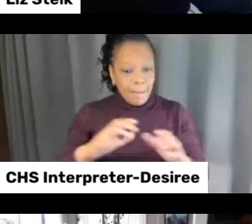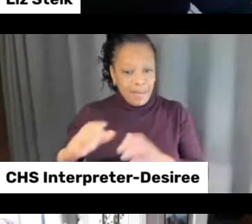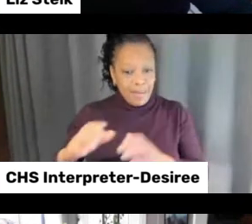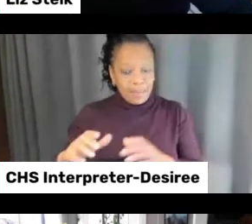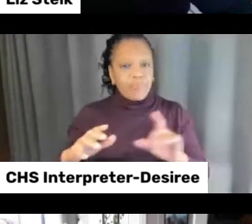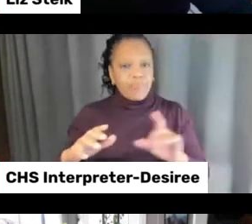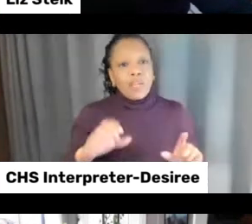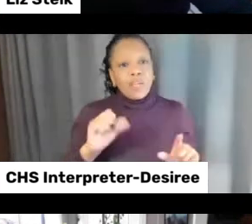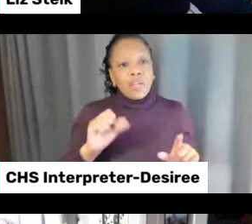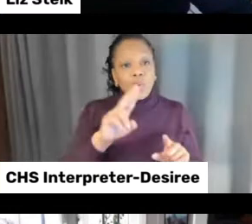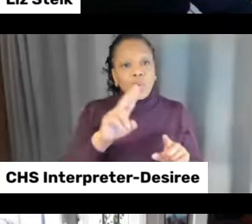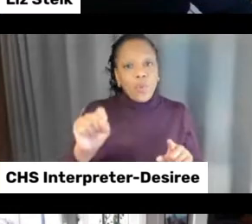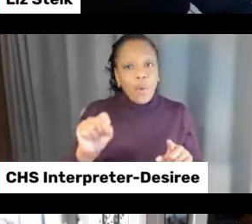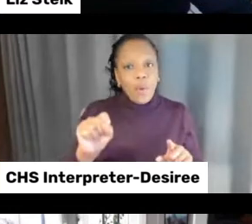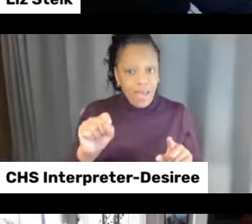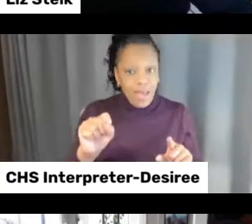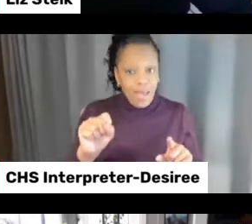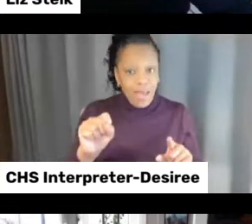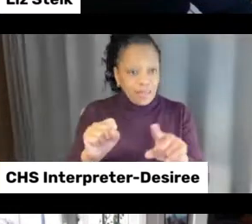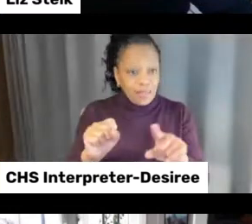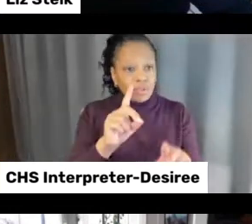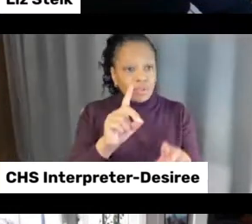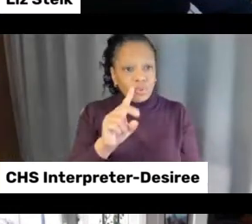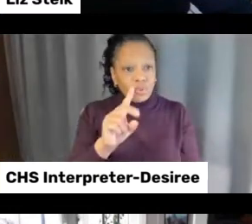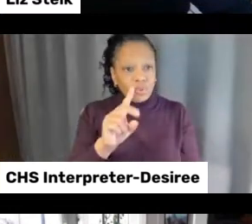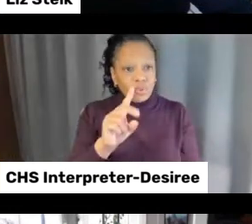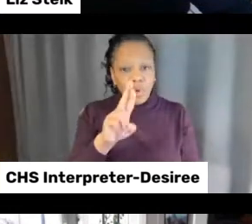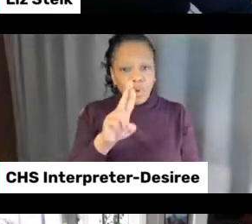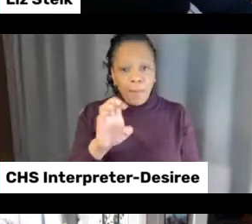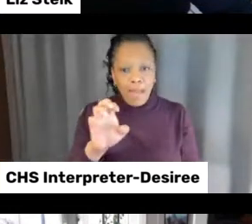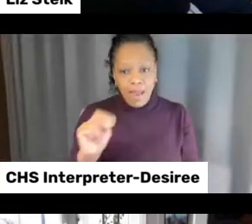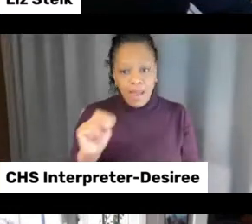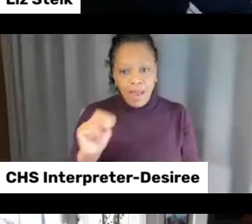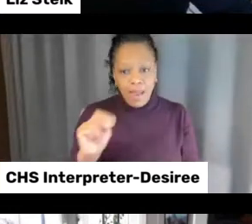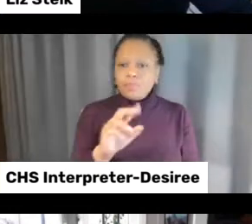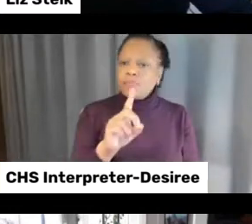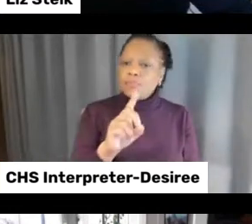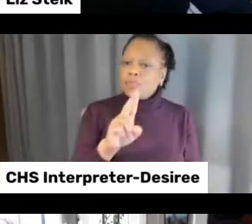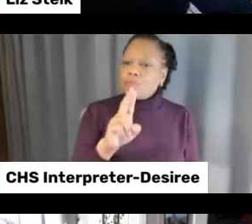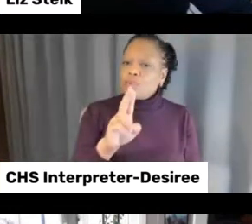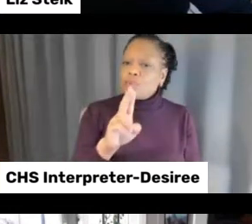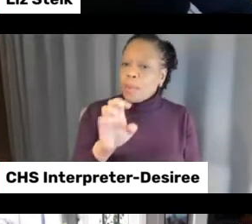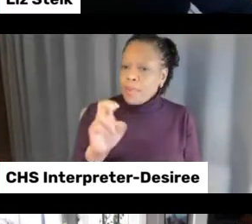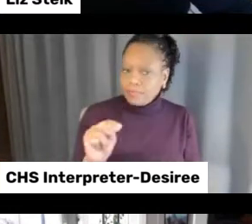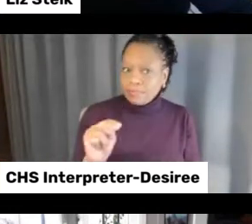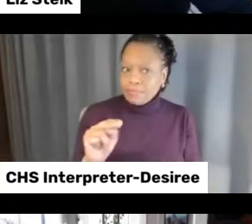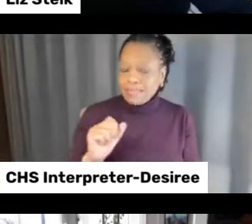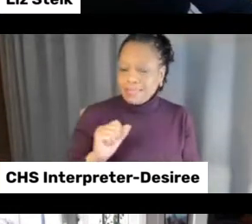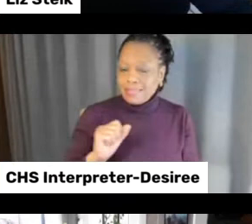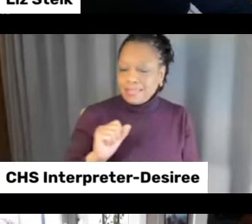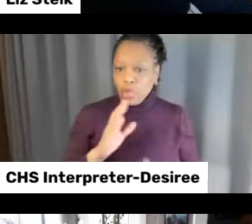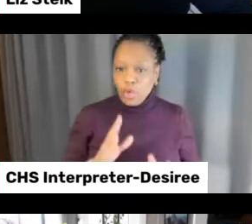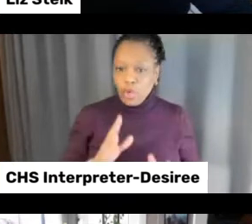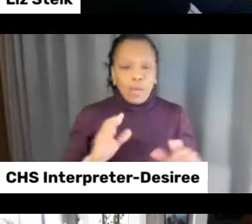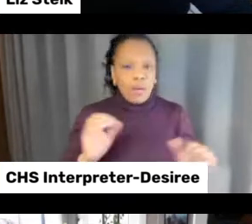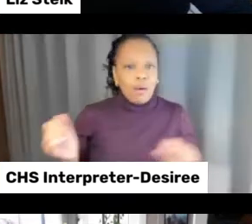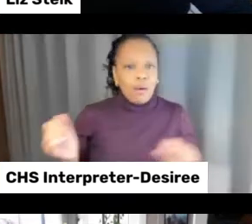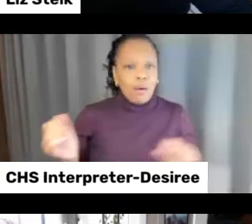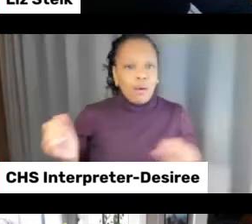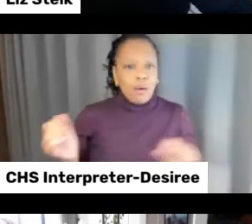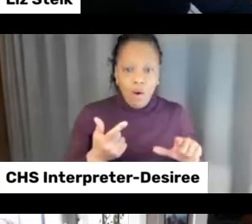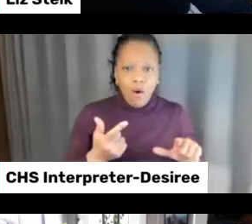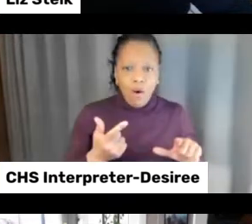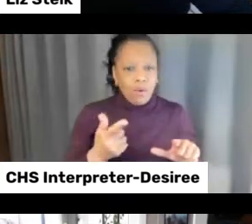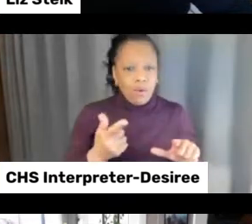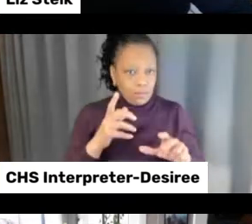U.S. Senator Durbin, is a member of the Senate Agriculture Committee. So that means that all of us in Illinois, our voices